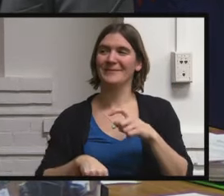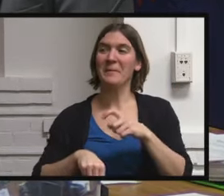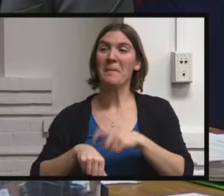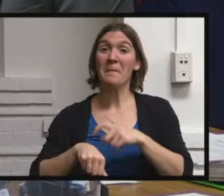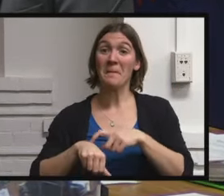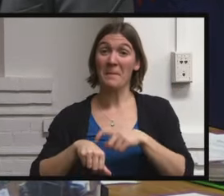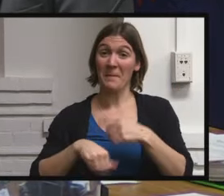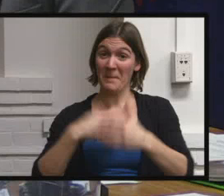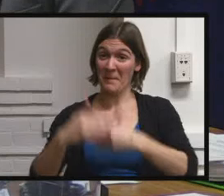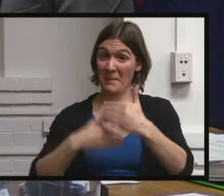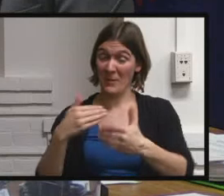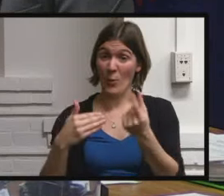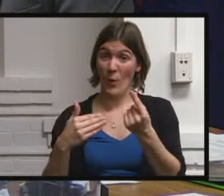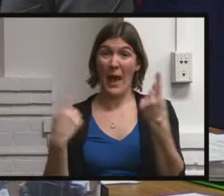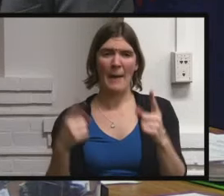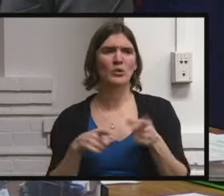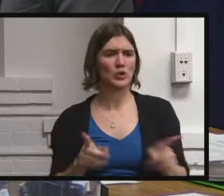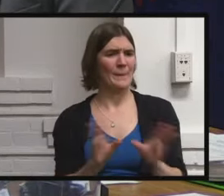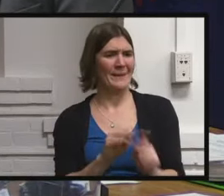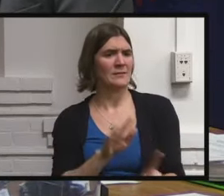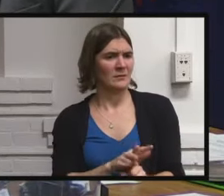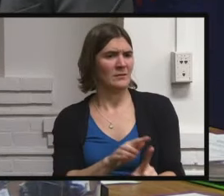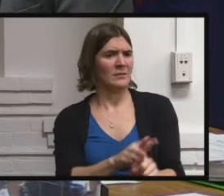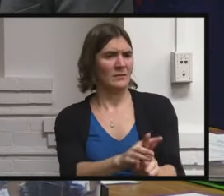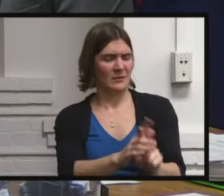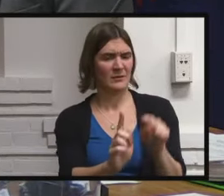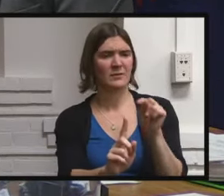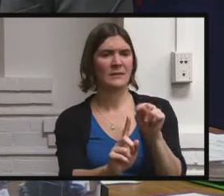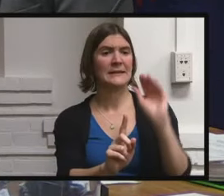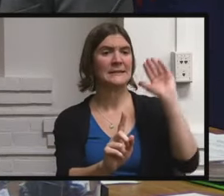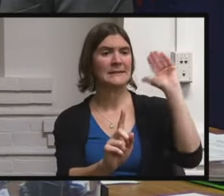arisen at the meetings has been